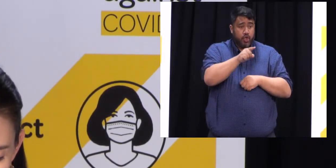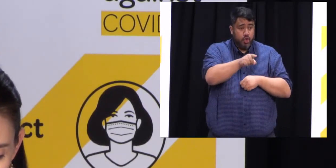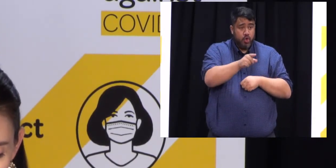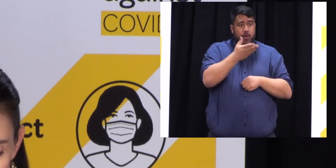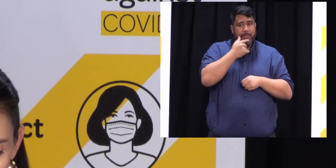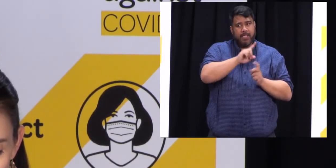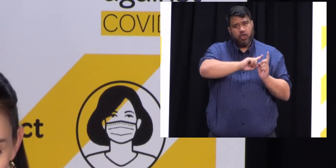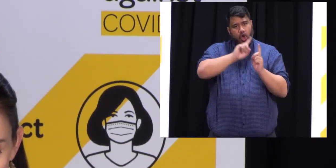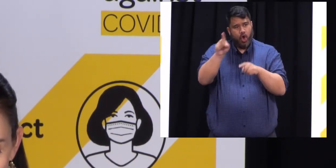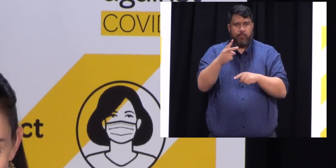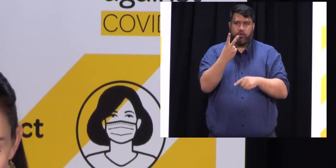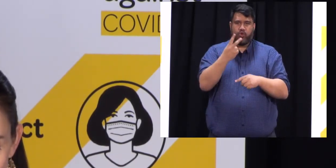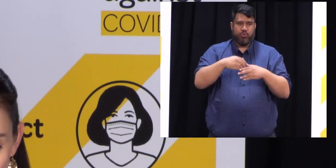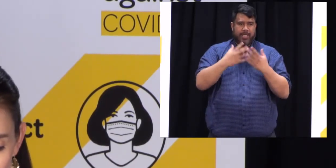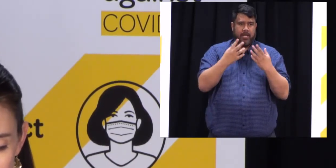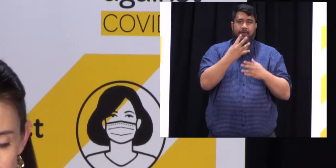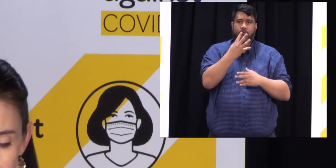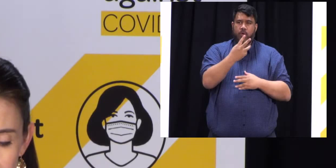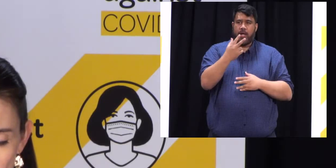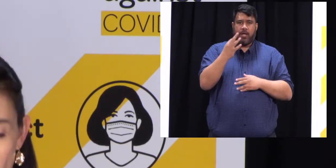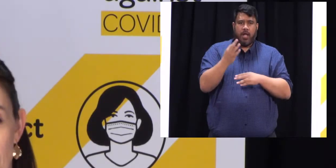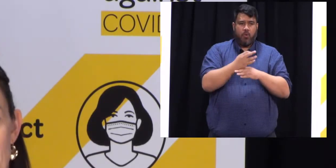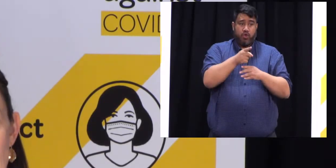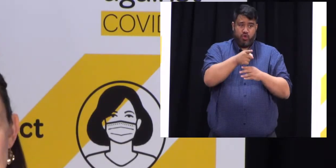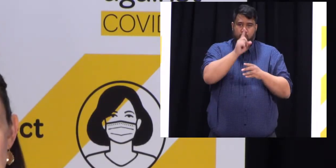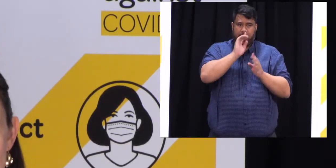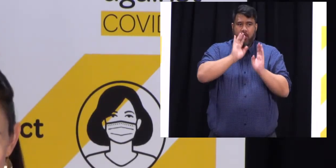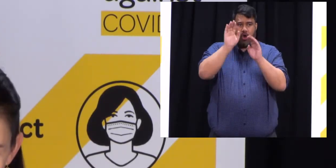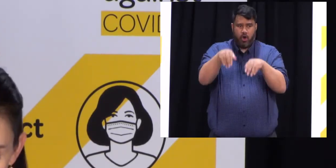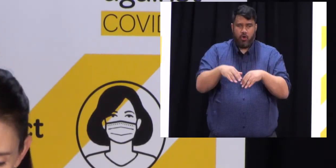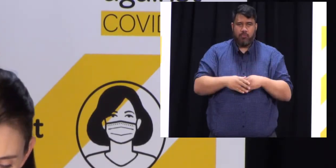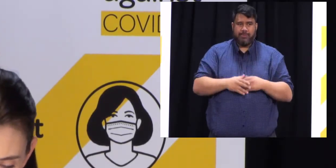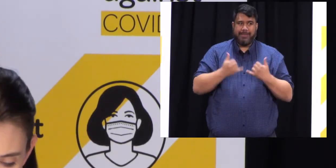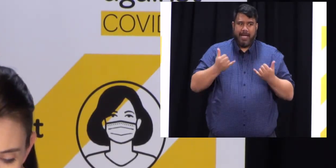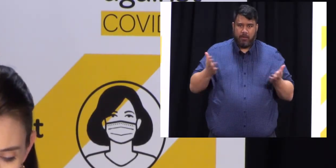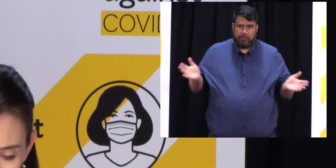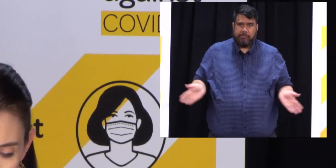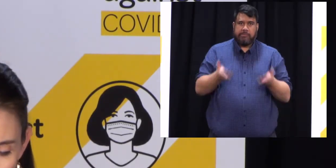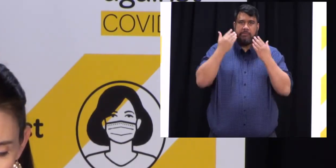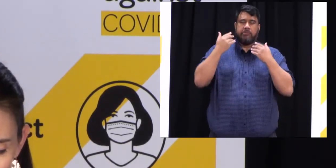almost 8,000 people flew out of Auckland to get home. That was the right